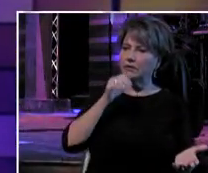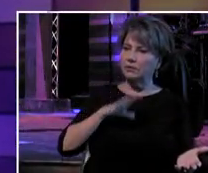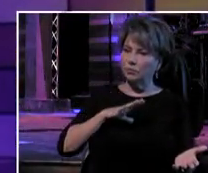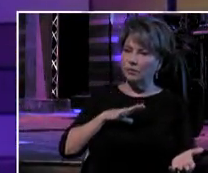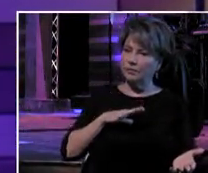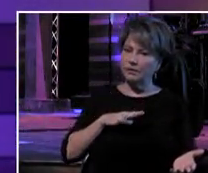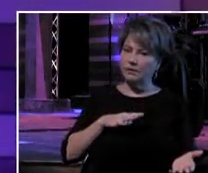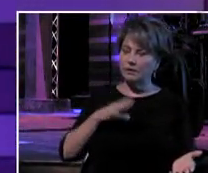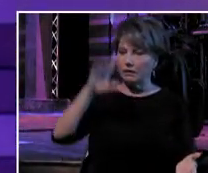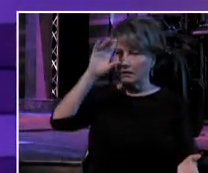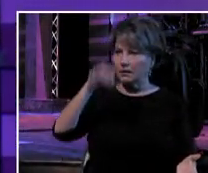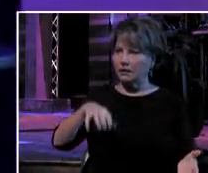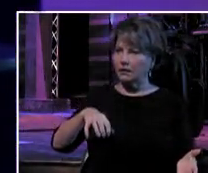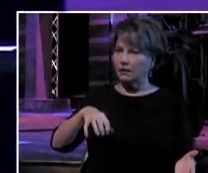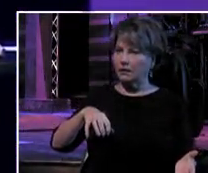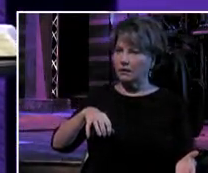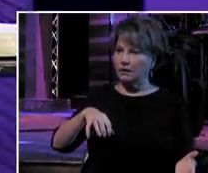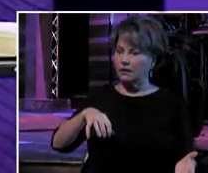shocking discovery